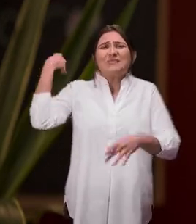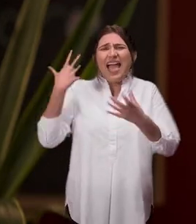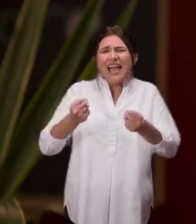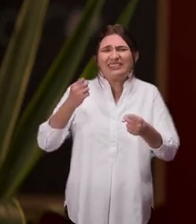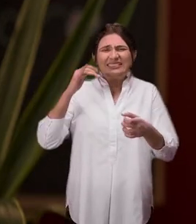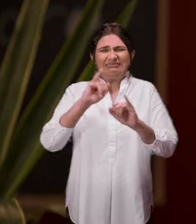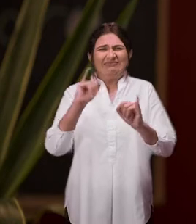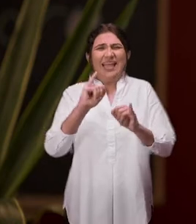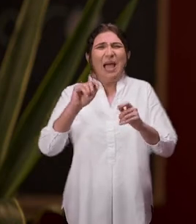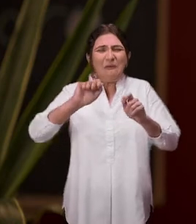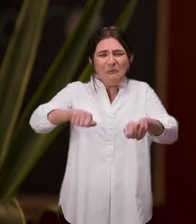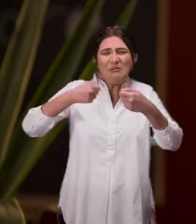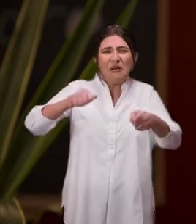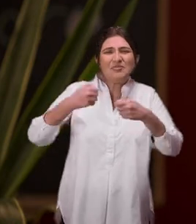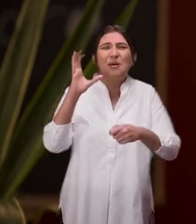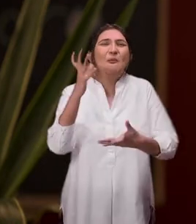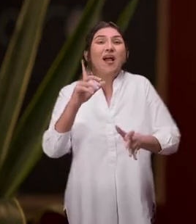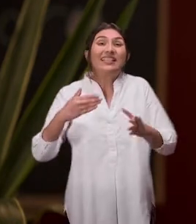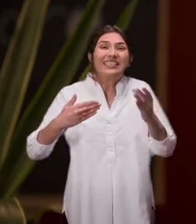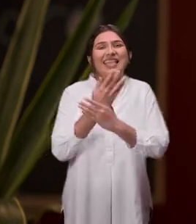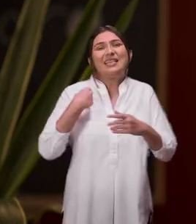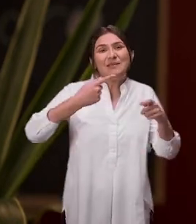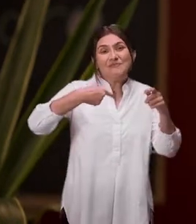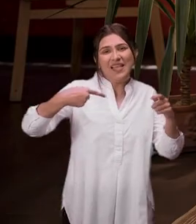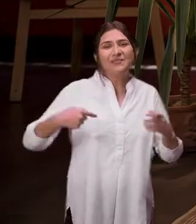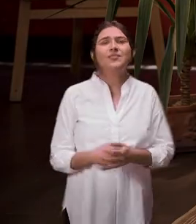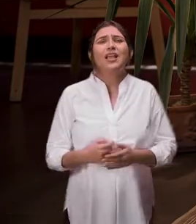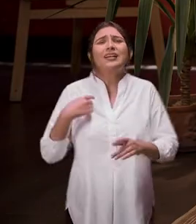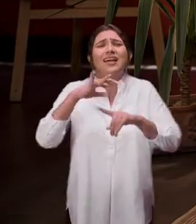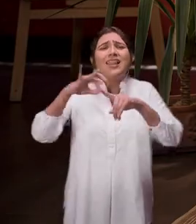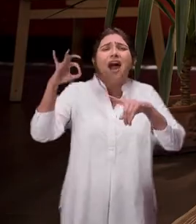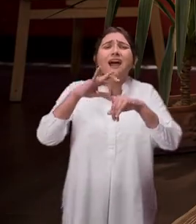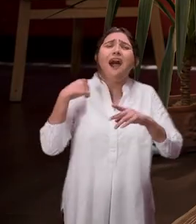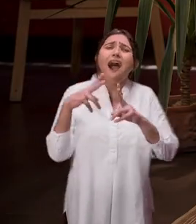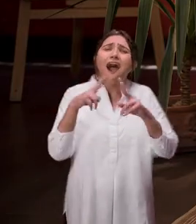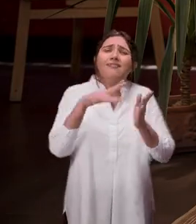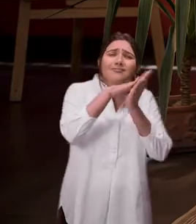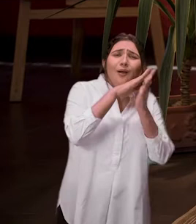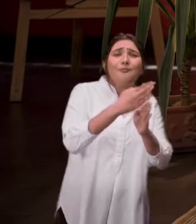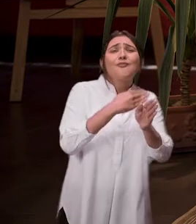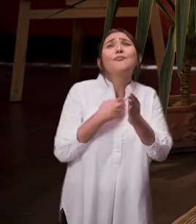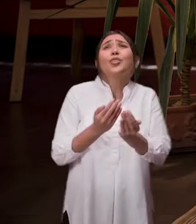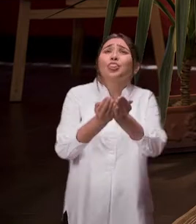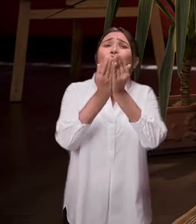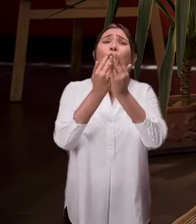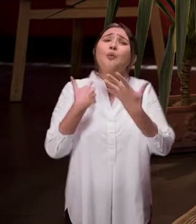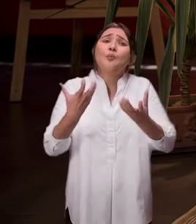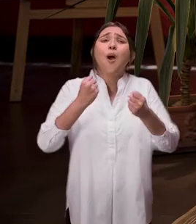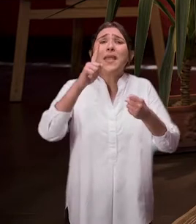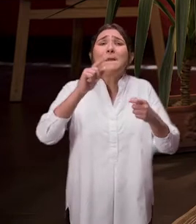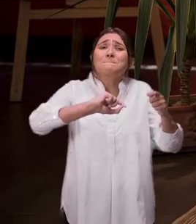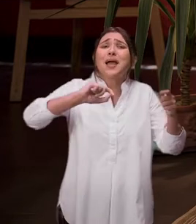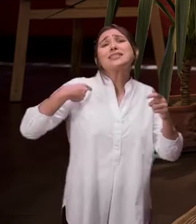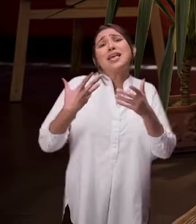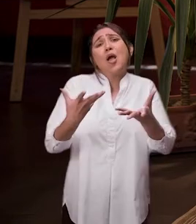no longer had to play with an old sock stuffed with rubbish. Every night before I went to bed, I wished for a magic pencil